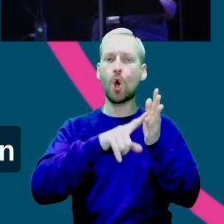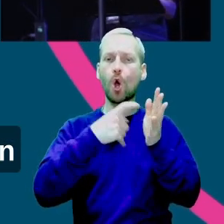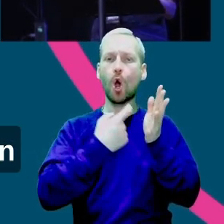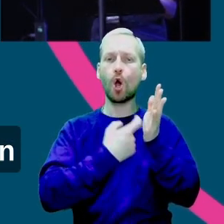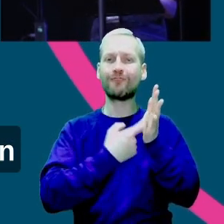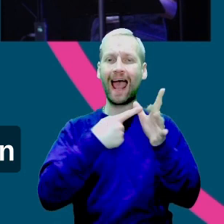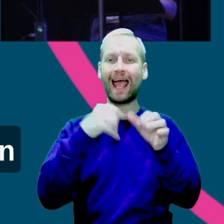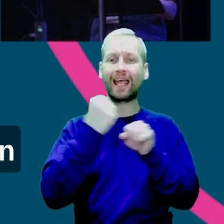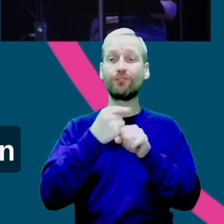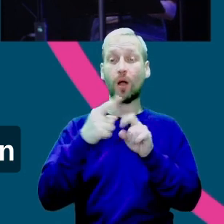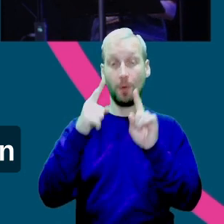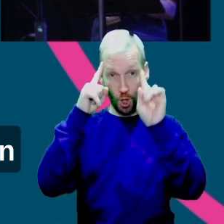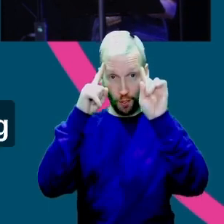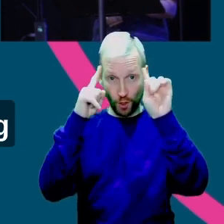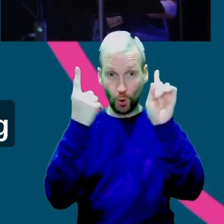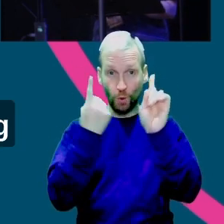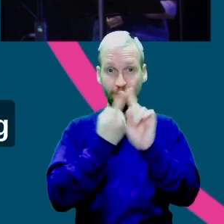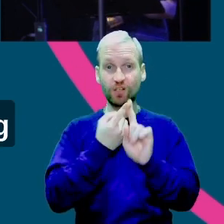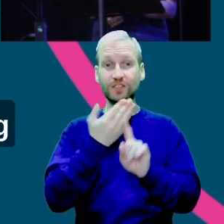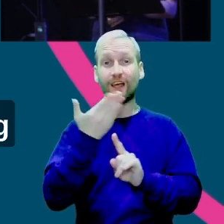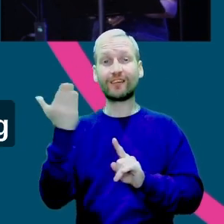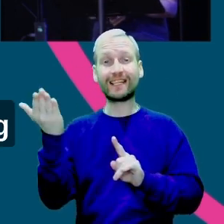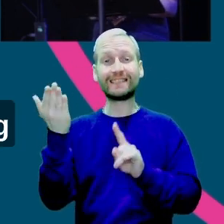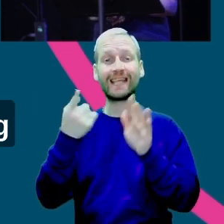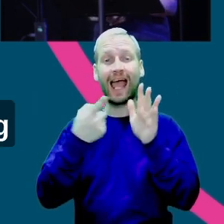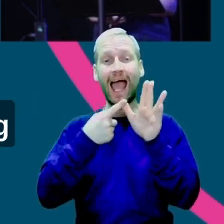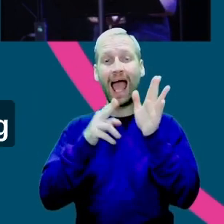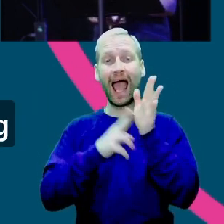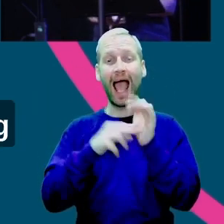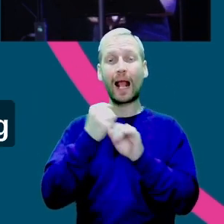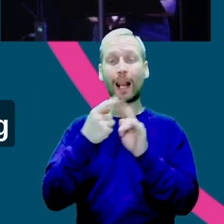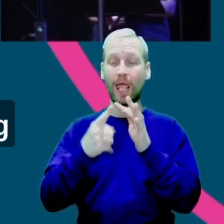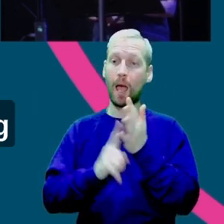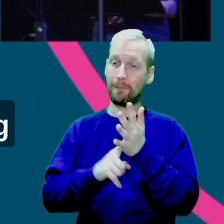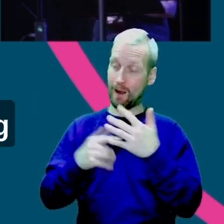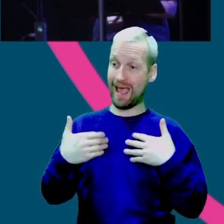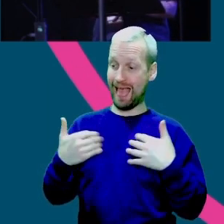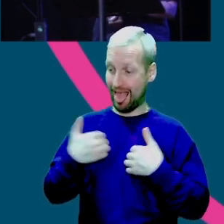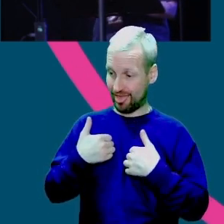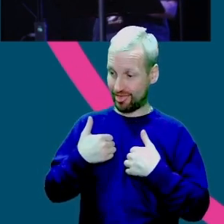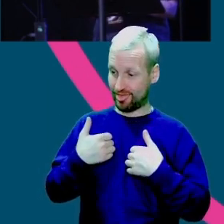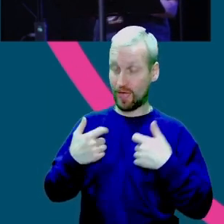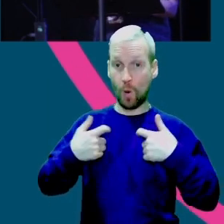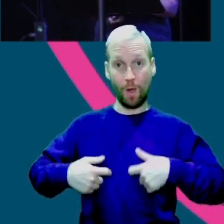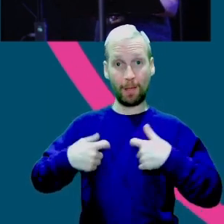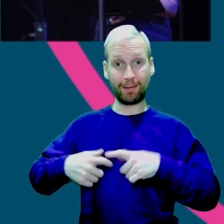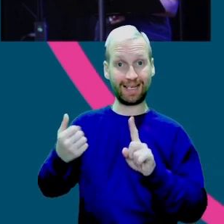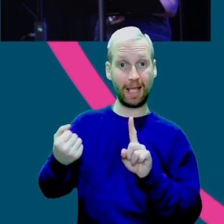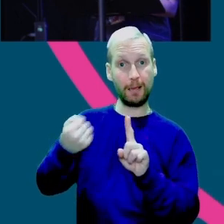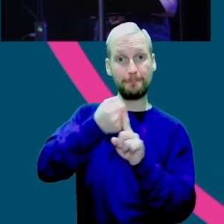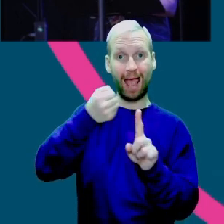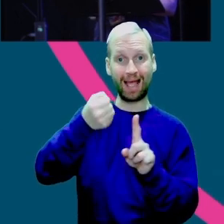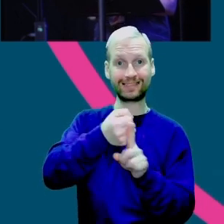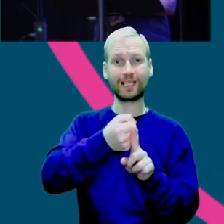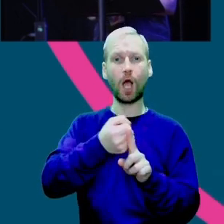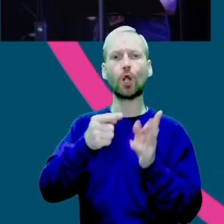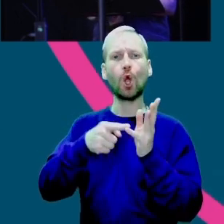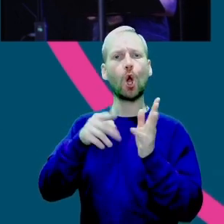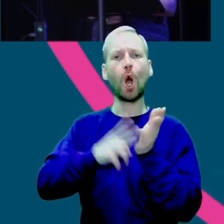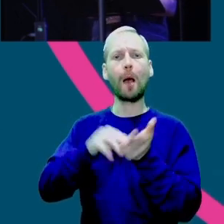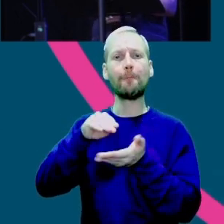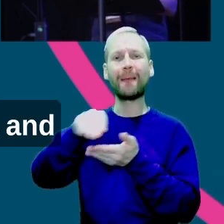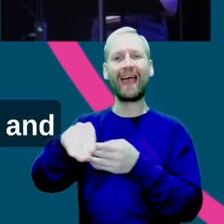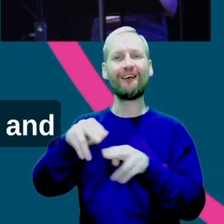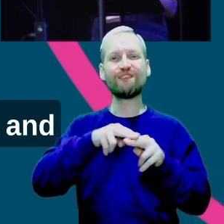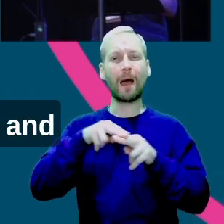East Anglia, and it was grounded in the extensive literature on health and wellbeing impacts of the caring role on unpaid family